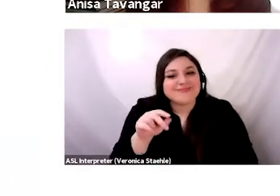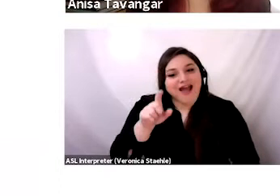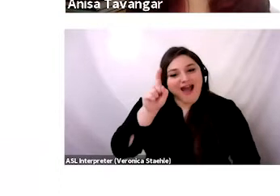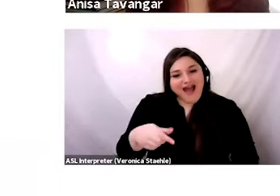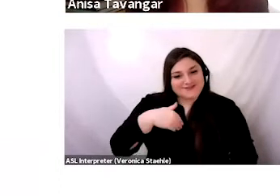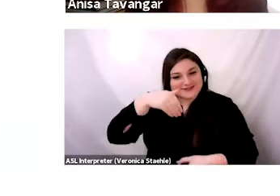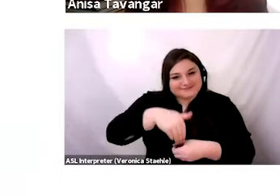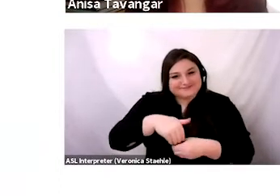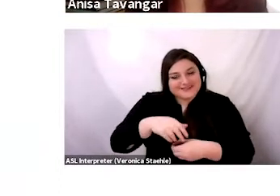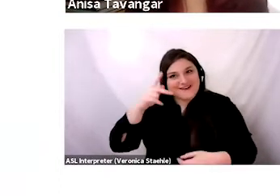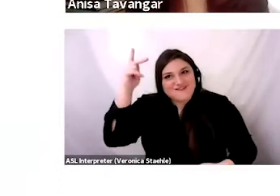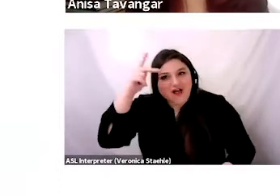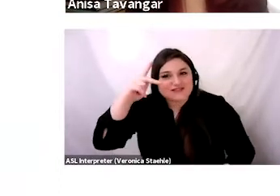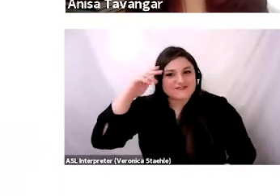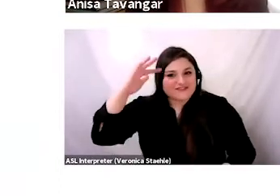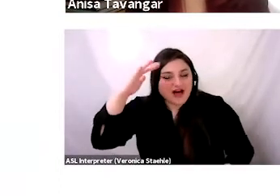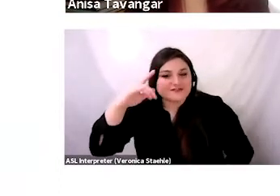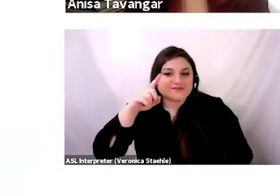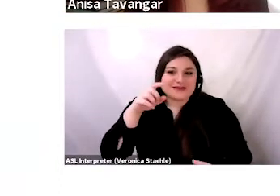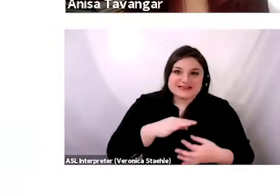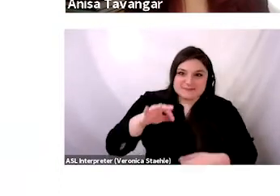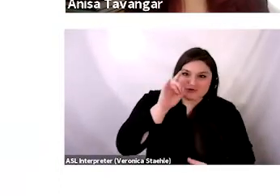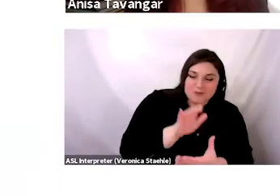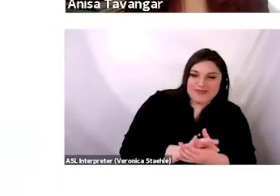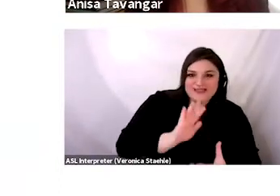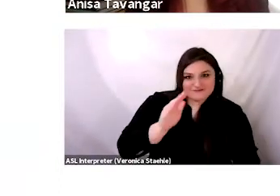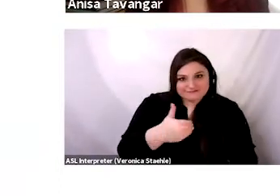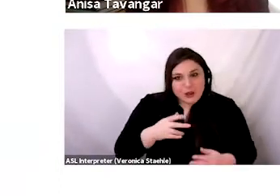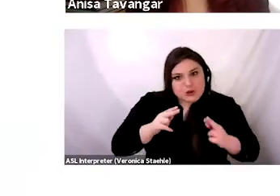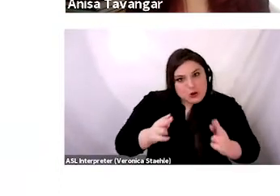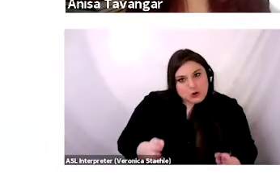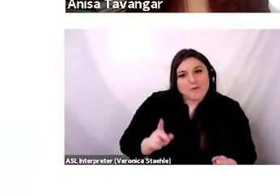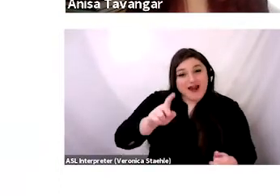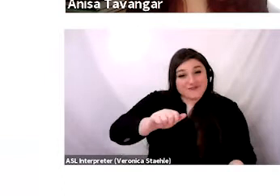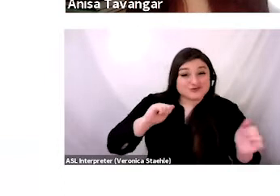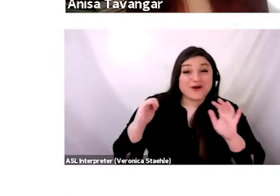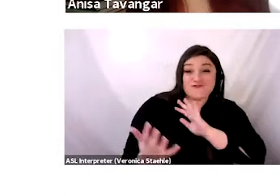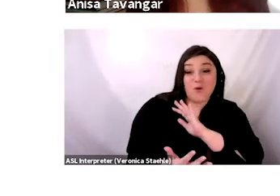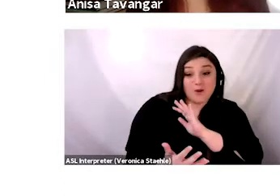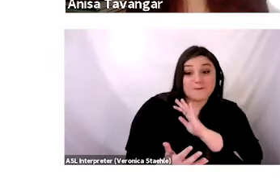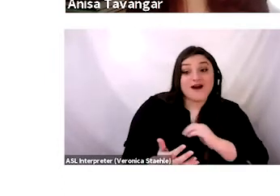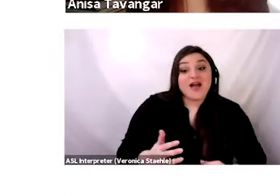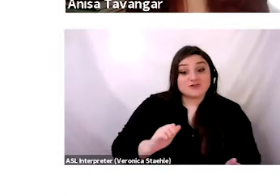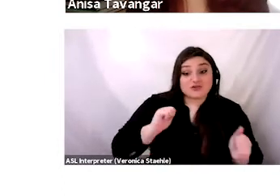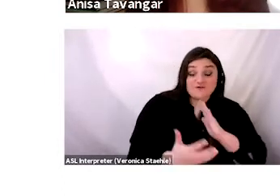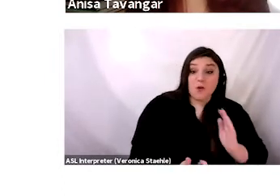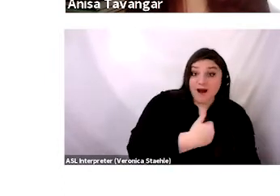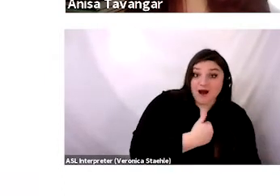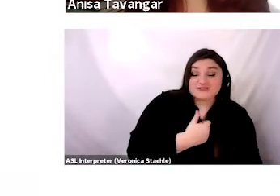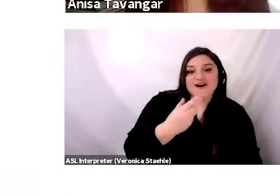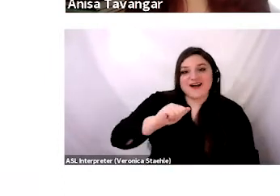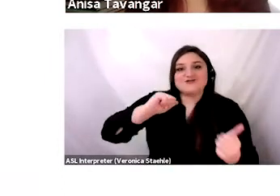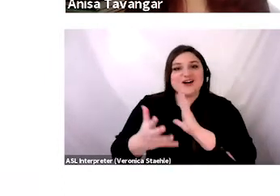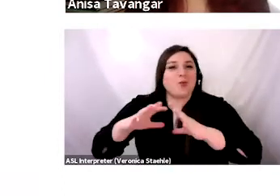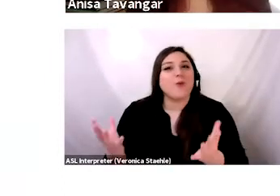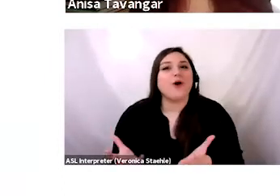philosophical/spiritual leap and become more human beings. In order to change and transform the world, they must change and transform themselves. So